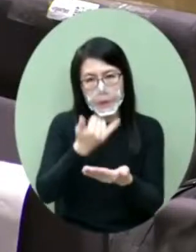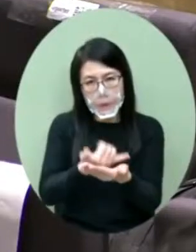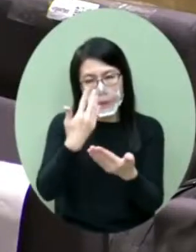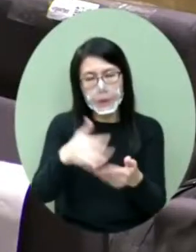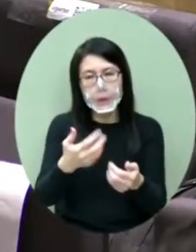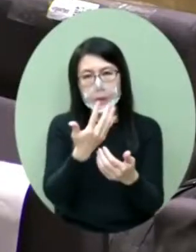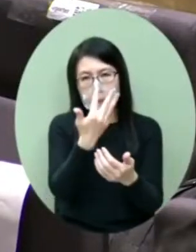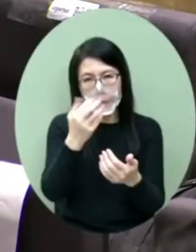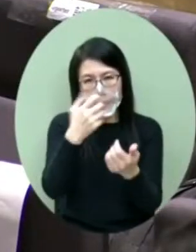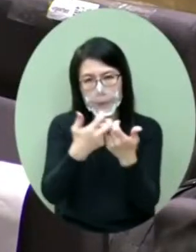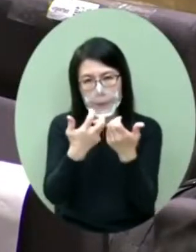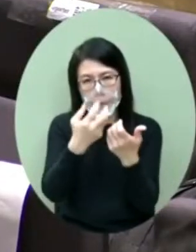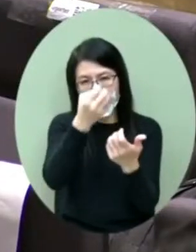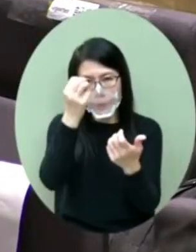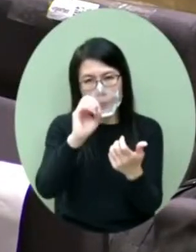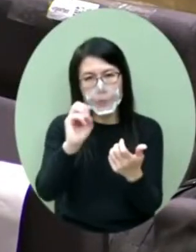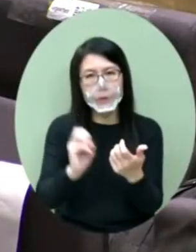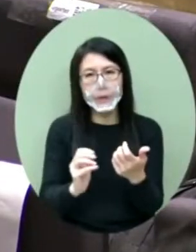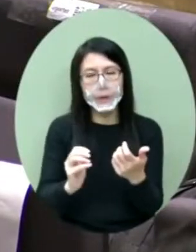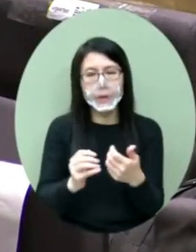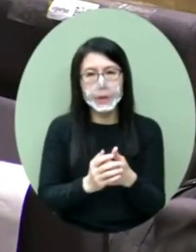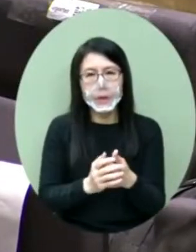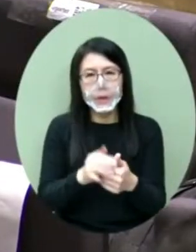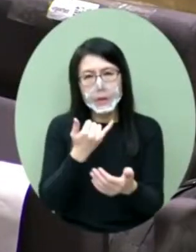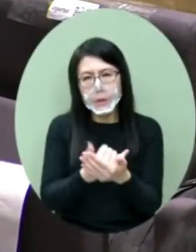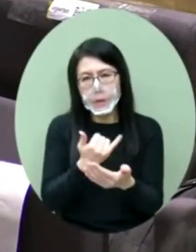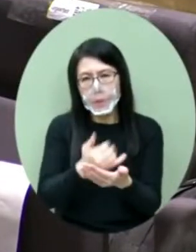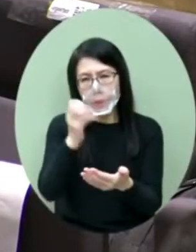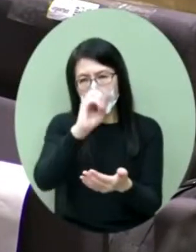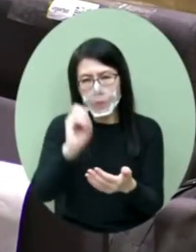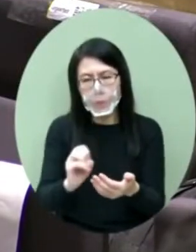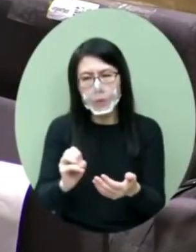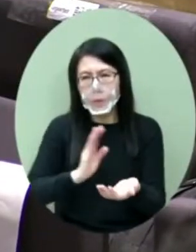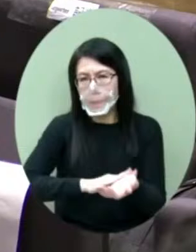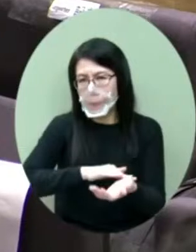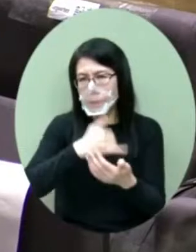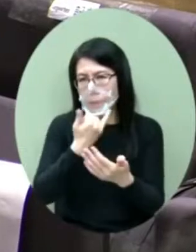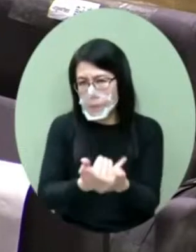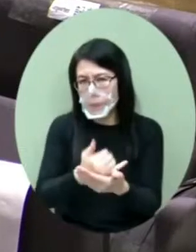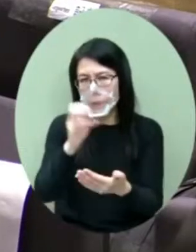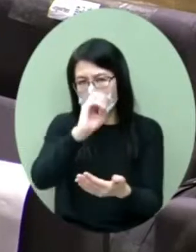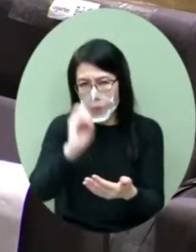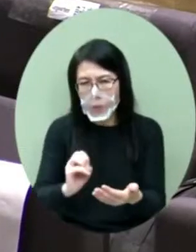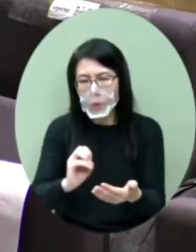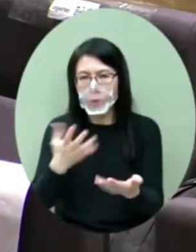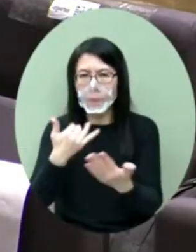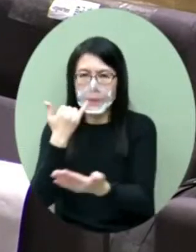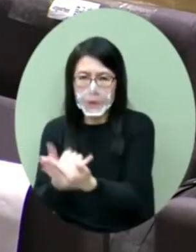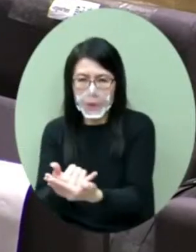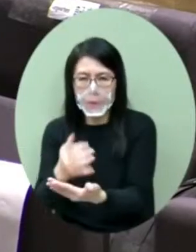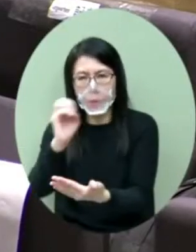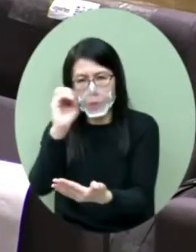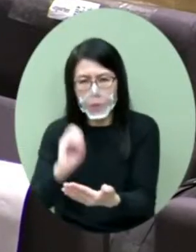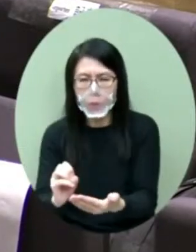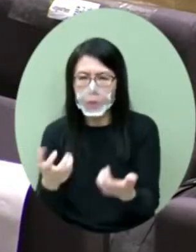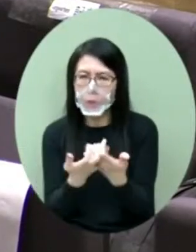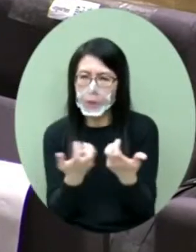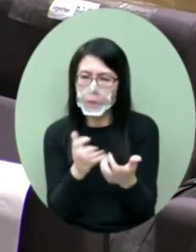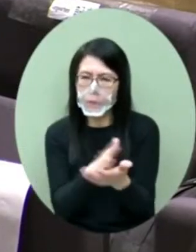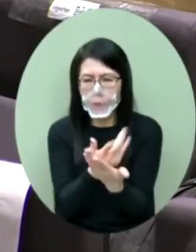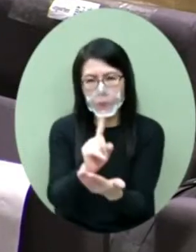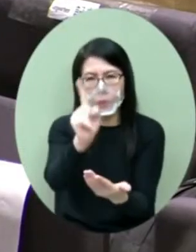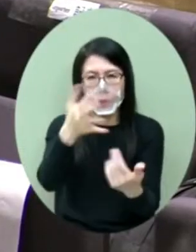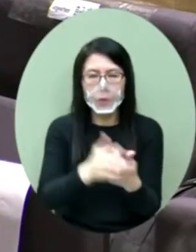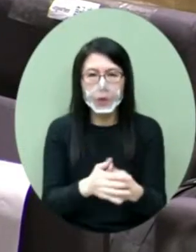you just gave us the daily death rate. Sometimes you'll refer to the mortality or the death rate, and what